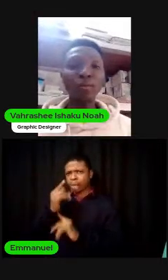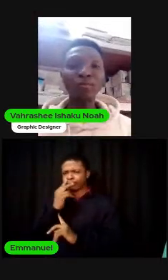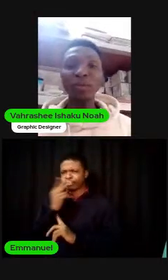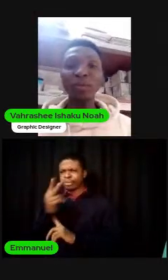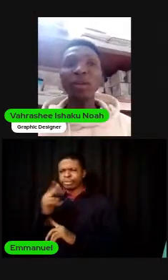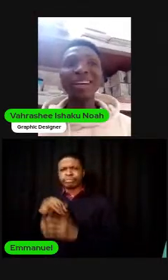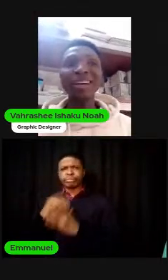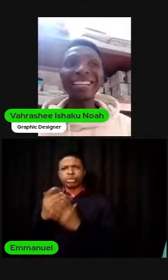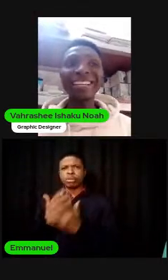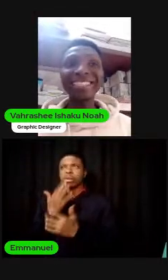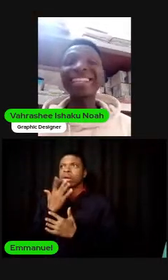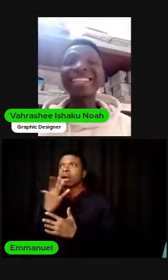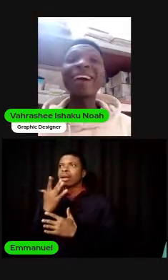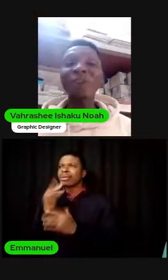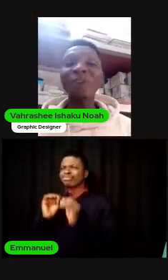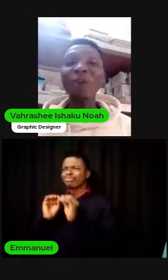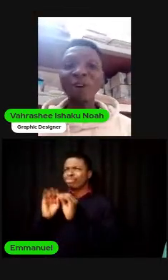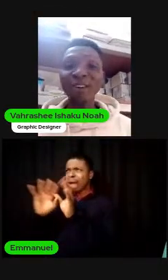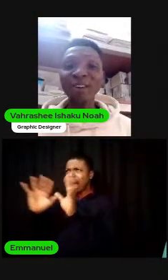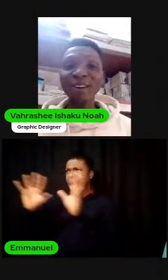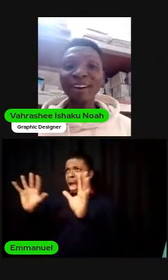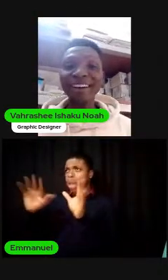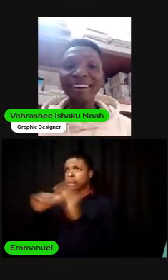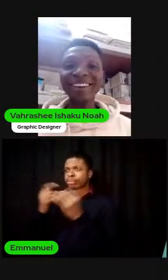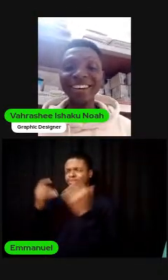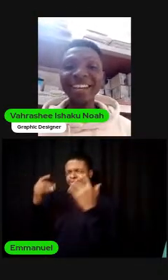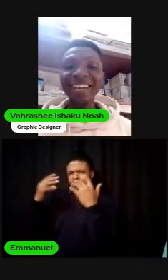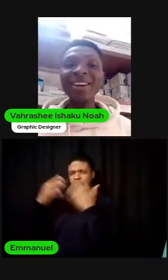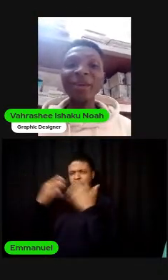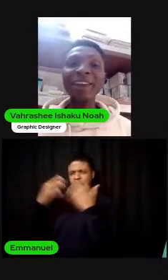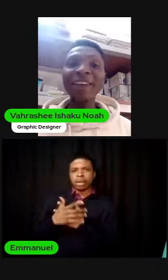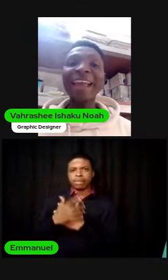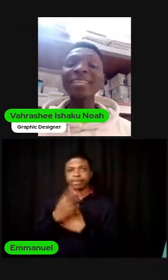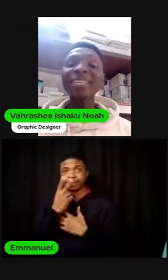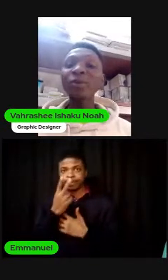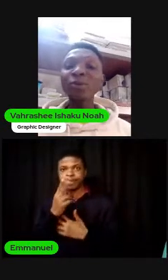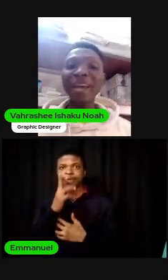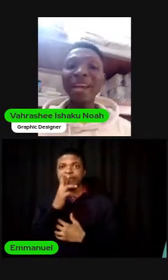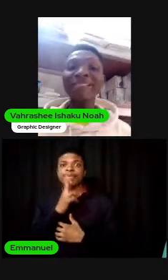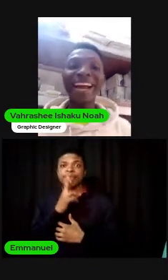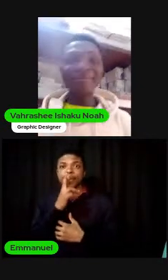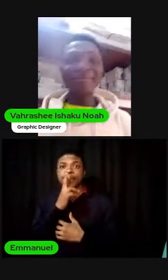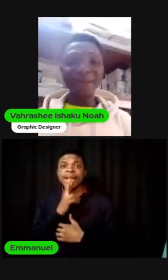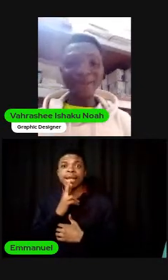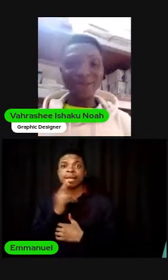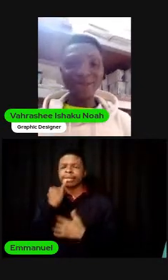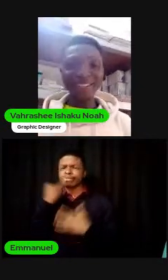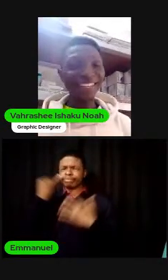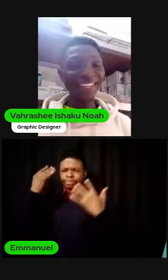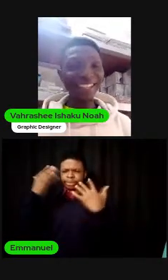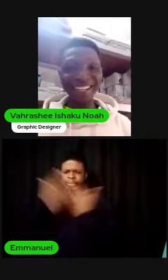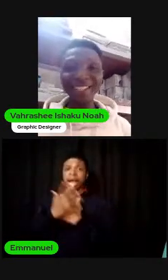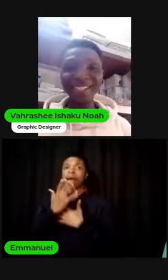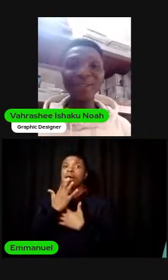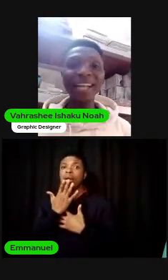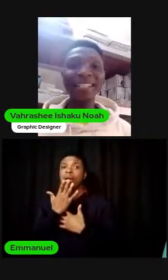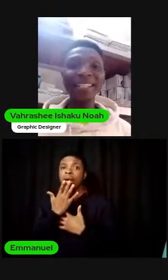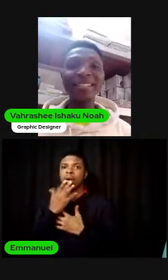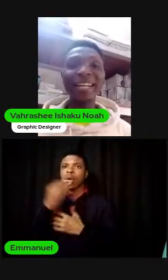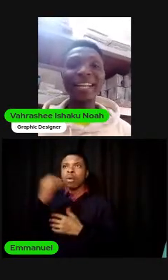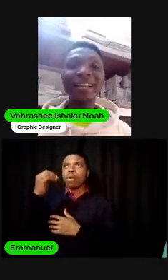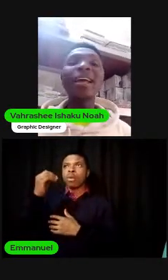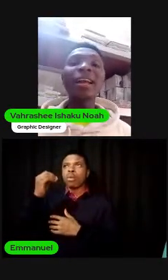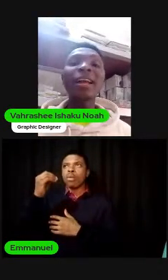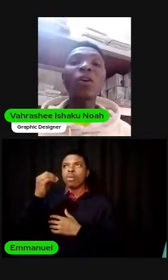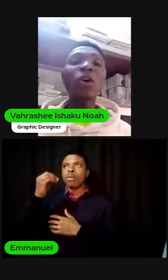color, red is a dark color. Okay, we have light blue, we have dark blue. Okay, so